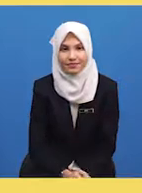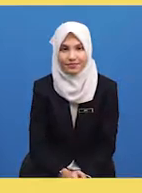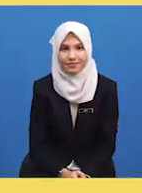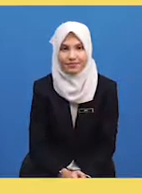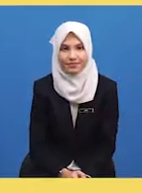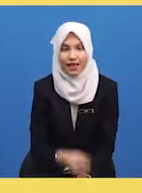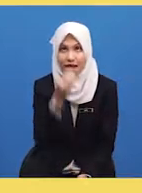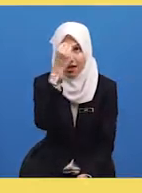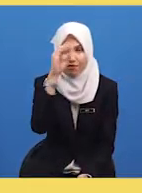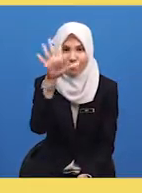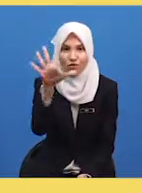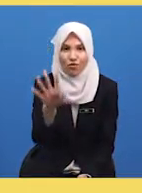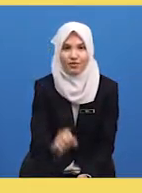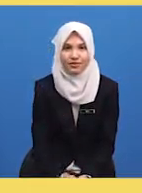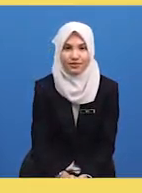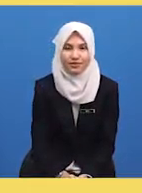information,